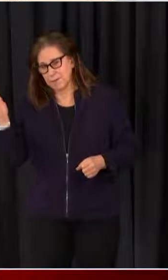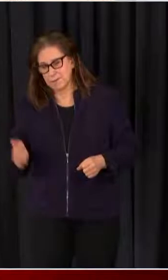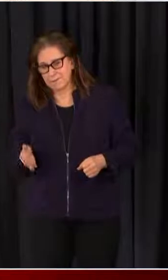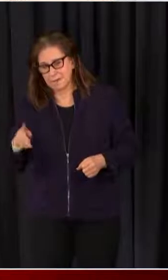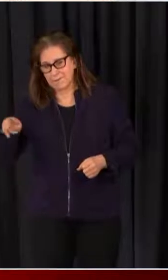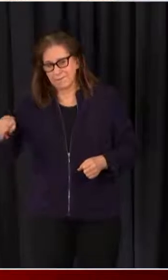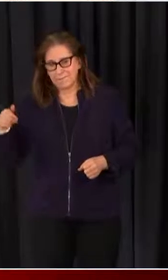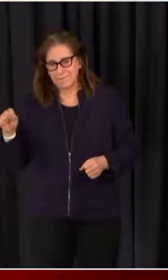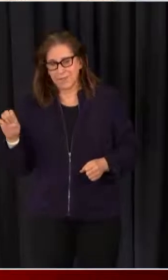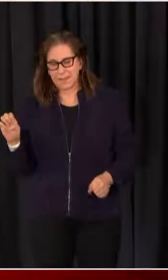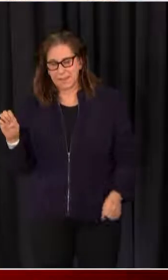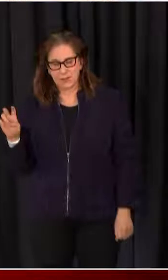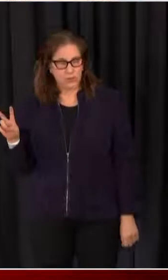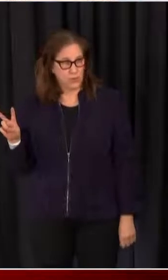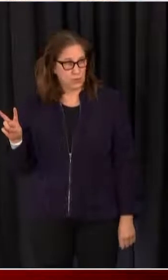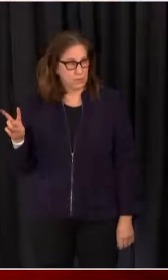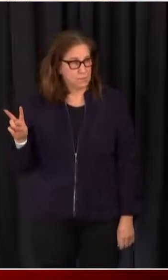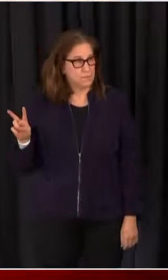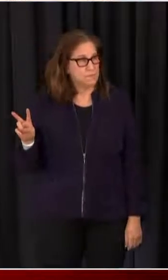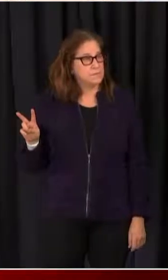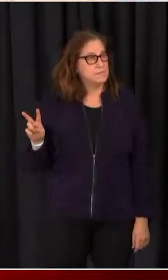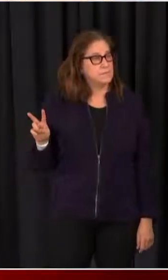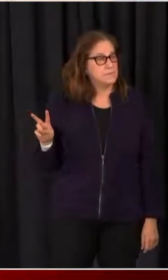coronavirus.dc.gov/phase 2.